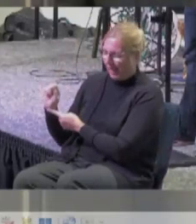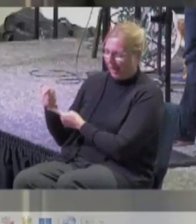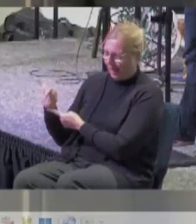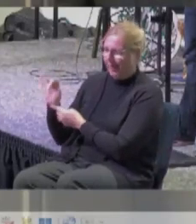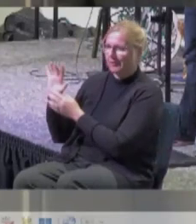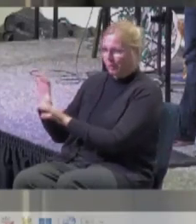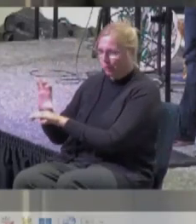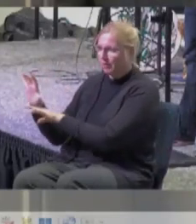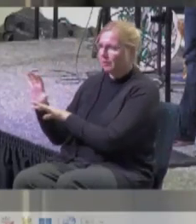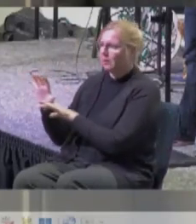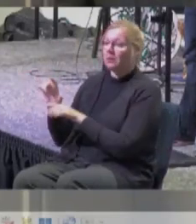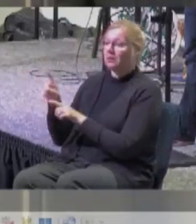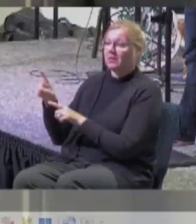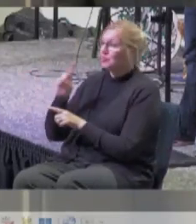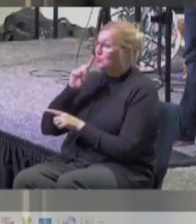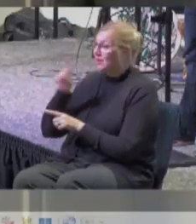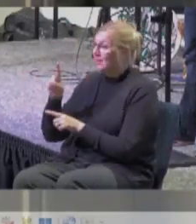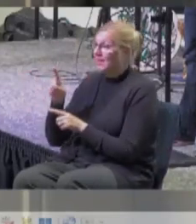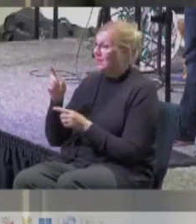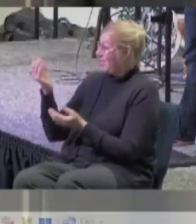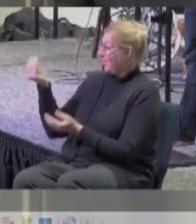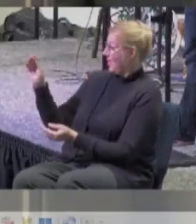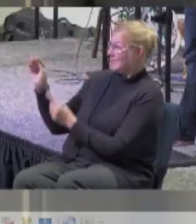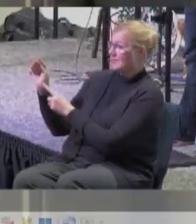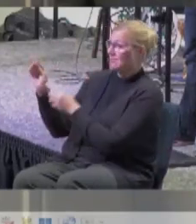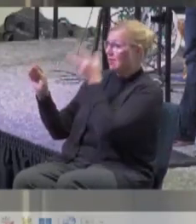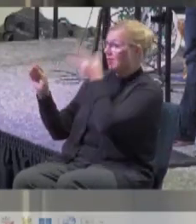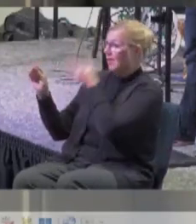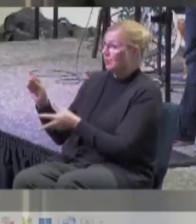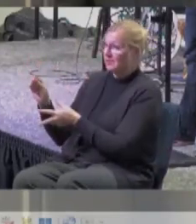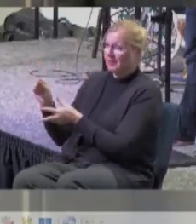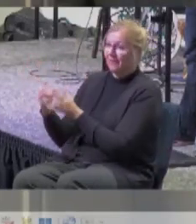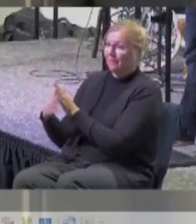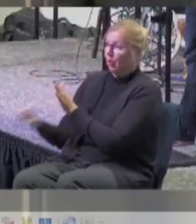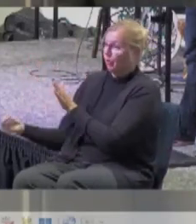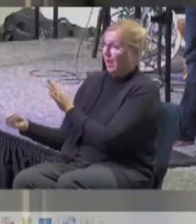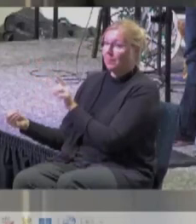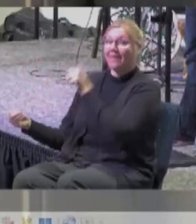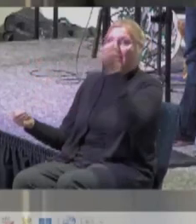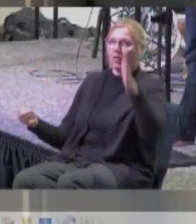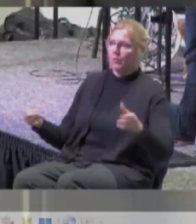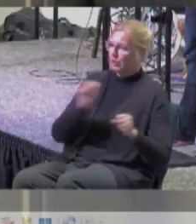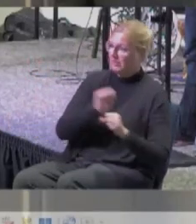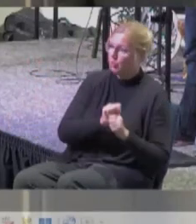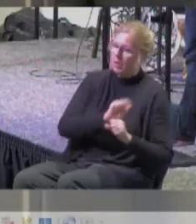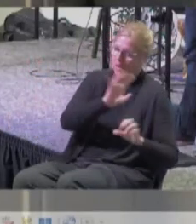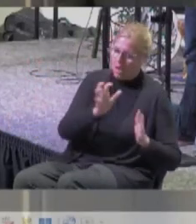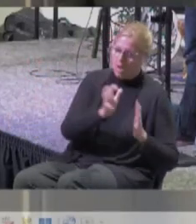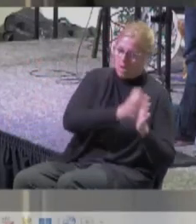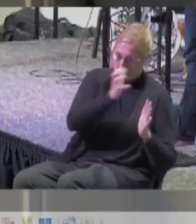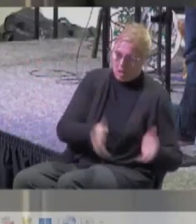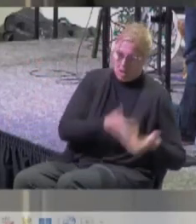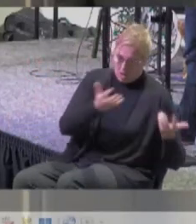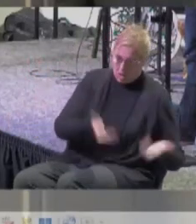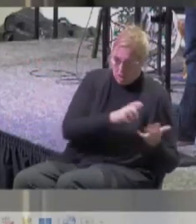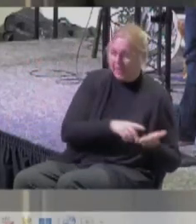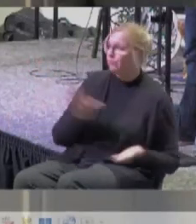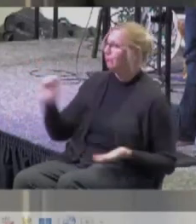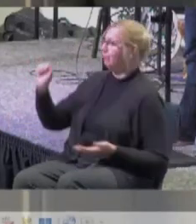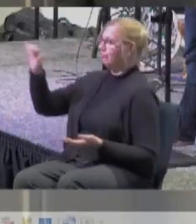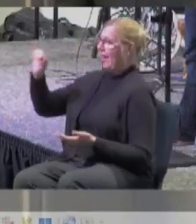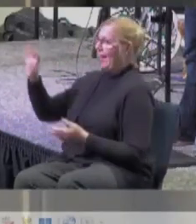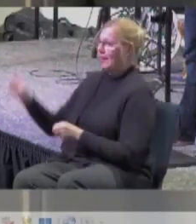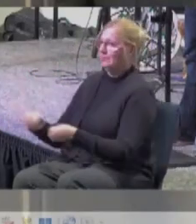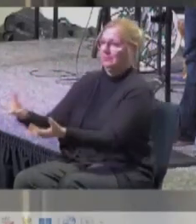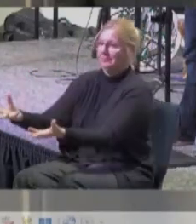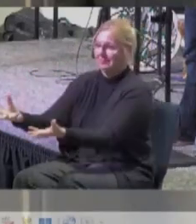than a poor photocopy of another community's work. This surely cannot constitute quality if it